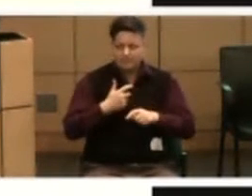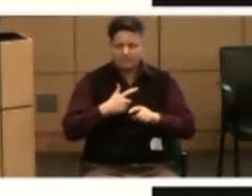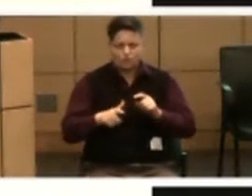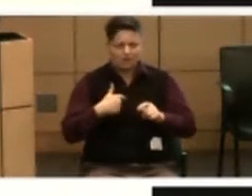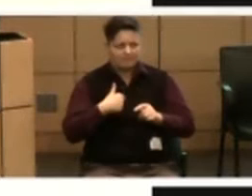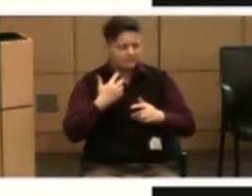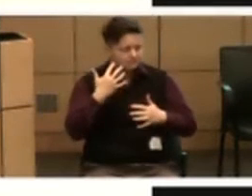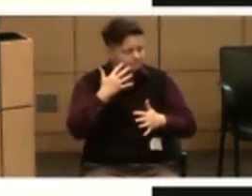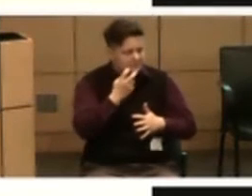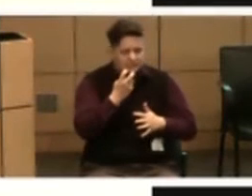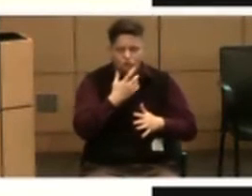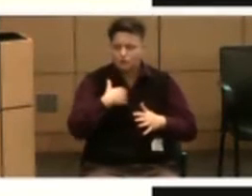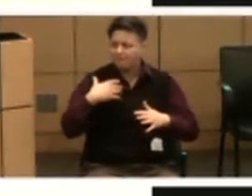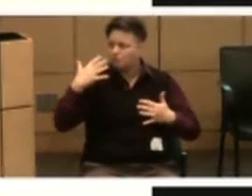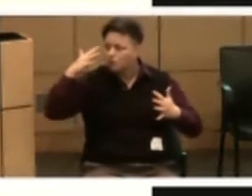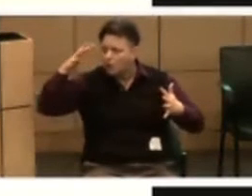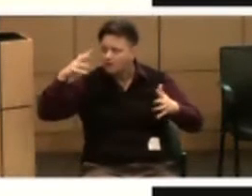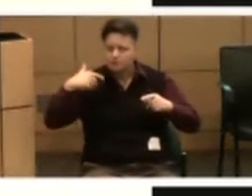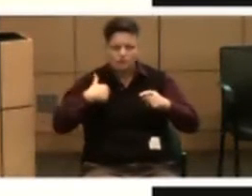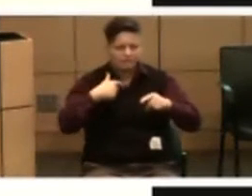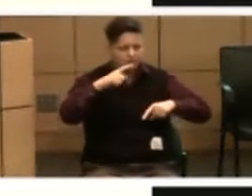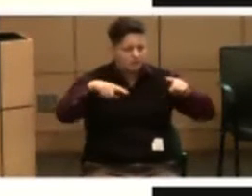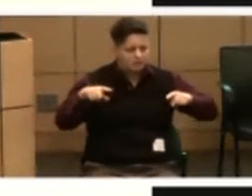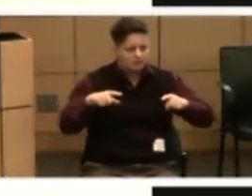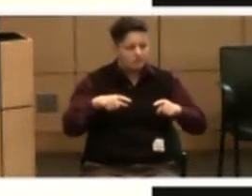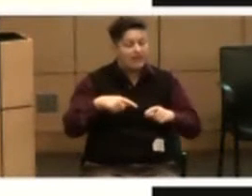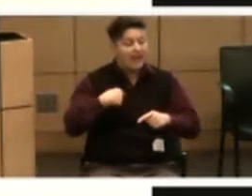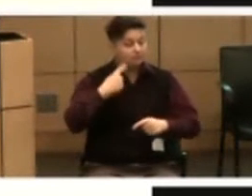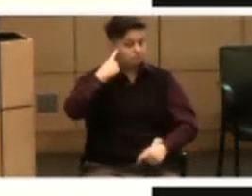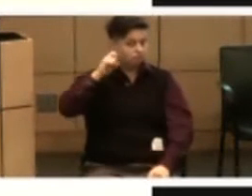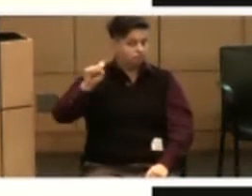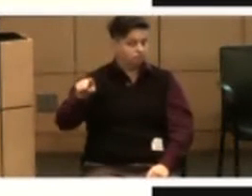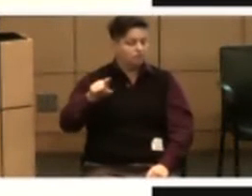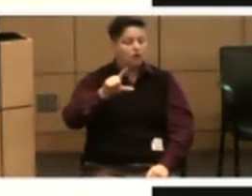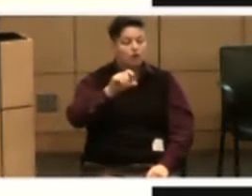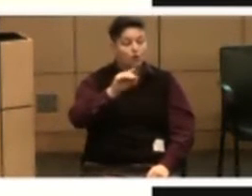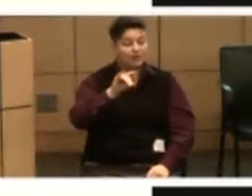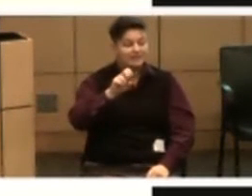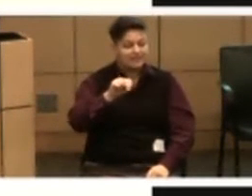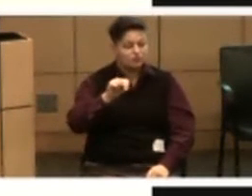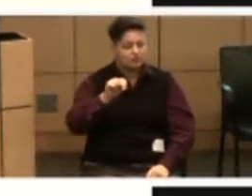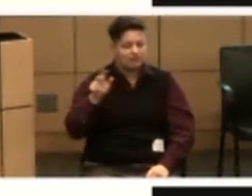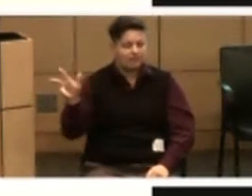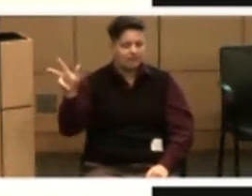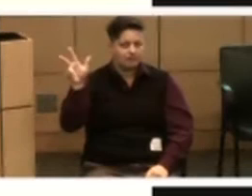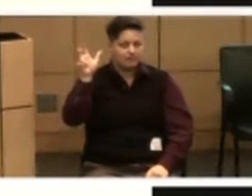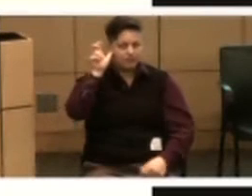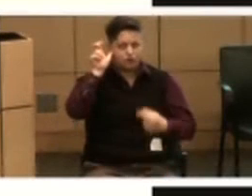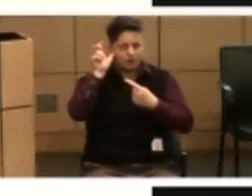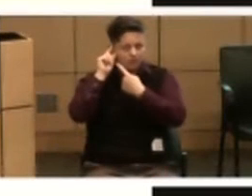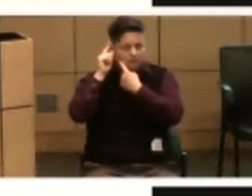going on. And localization is clearly one of those benefits, which we talked about in the earlier slides.